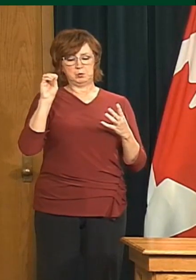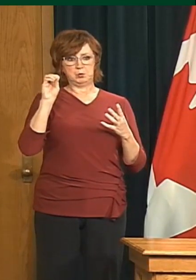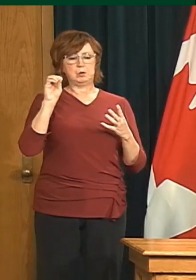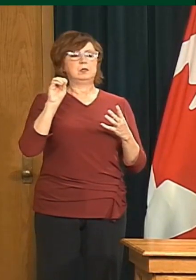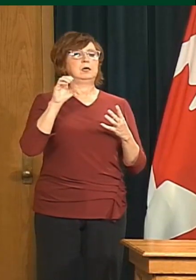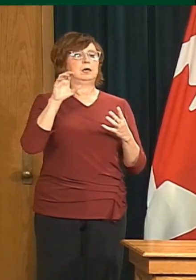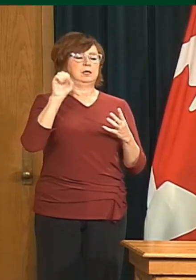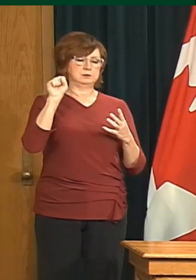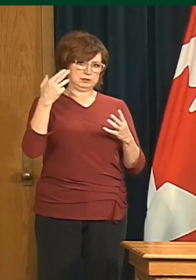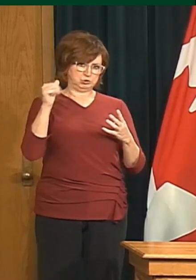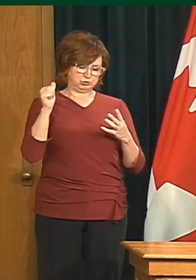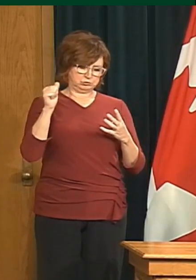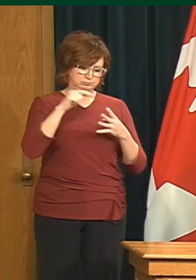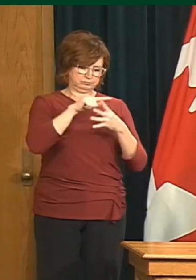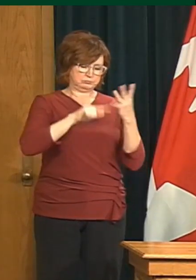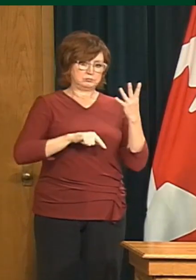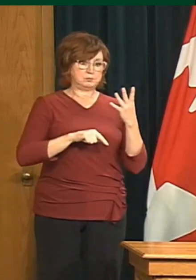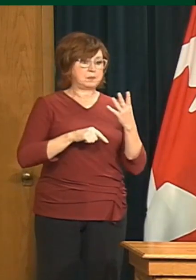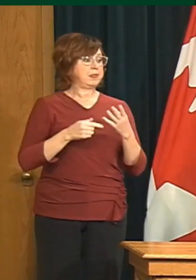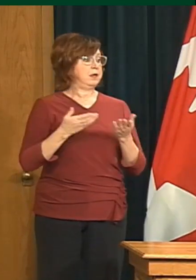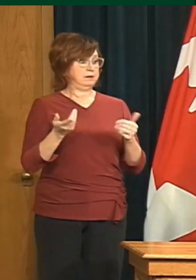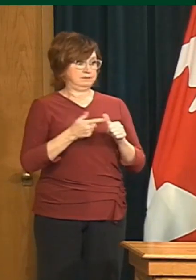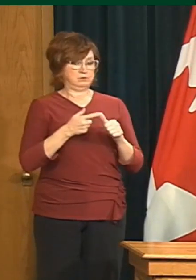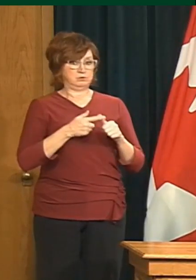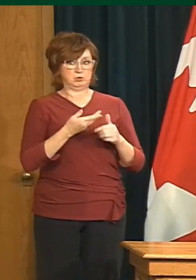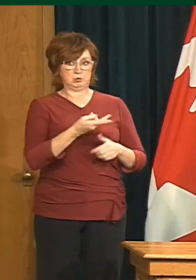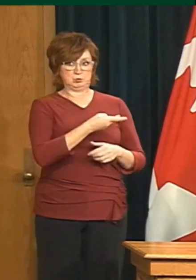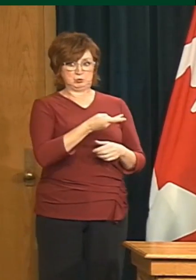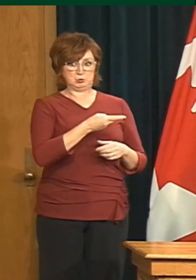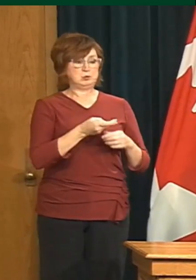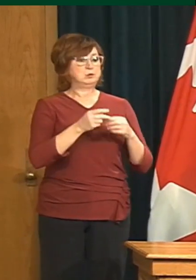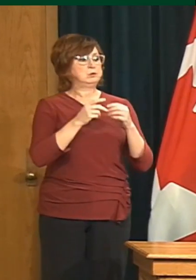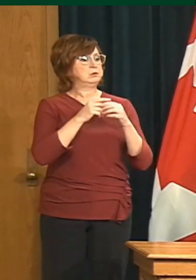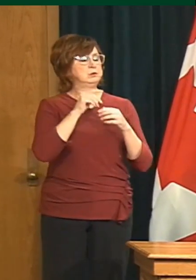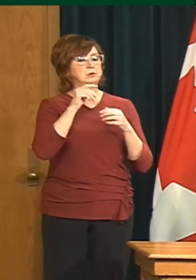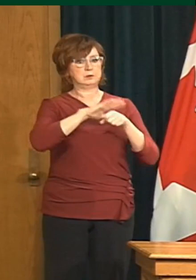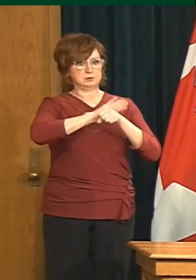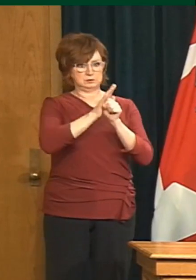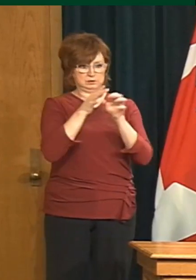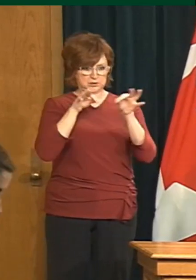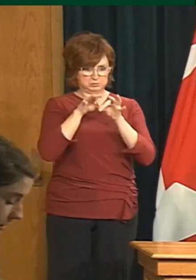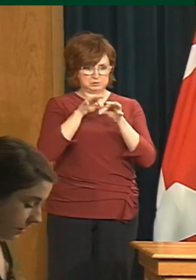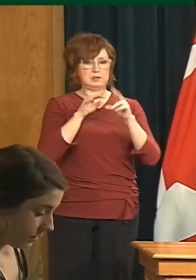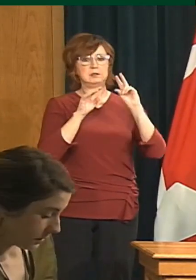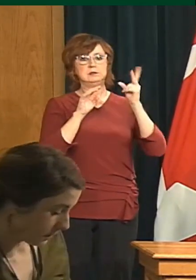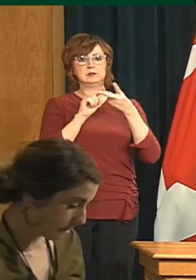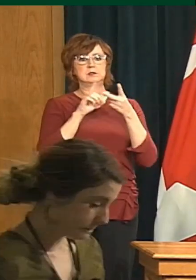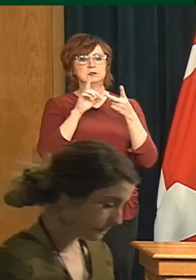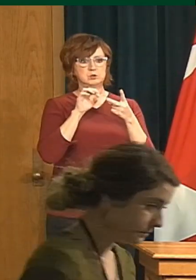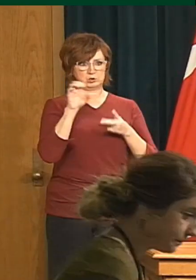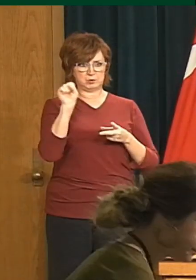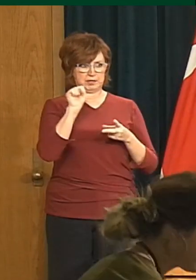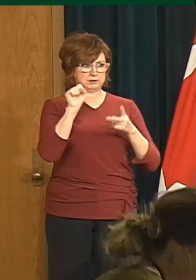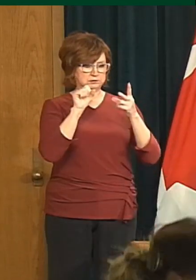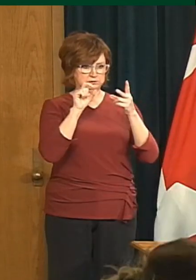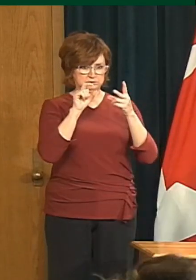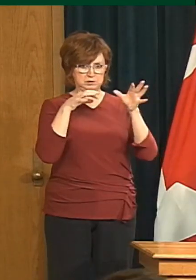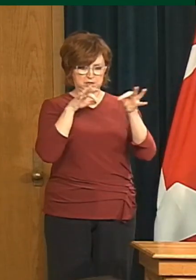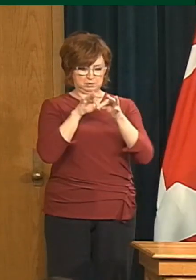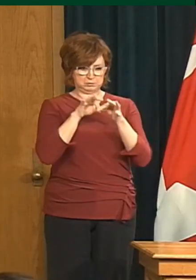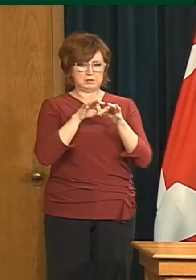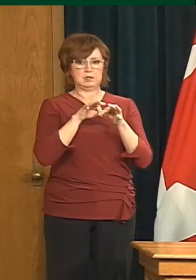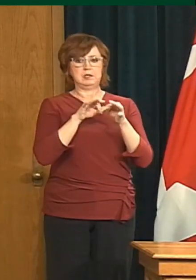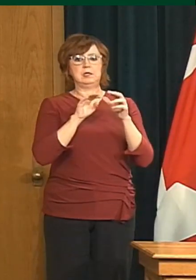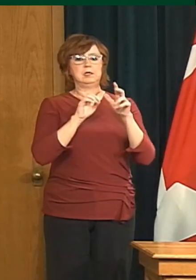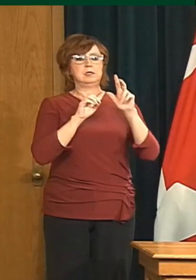an opening statement on today's COVID-19 case update, followed by a brief opening statement from Dr. Shahab. Premier